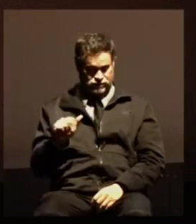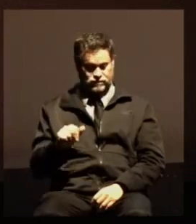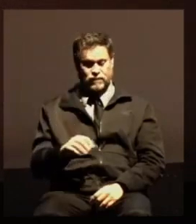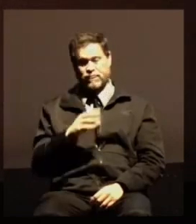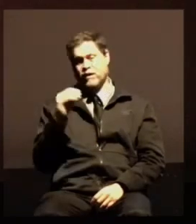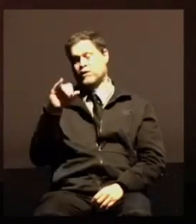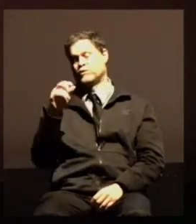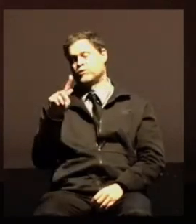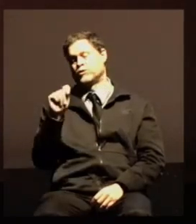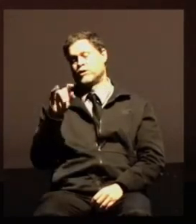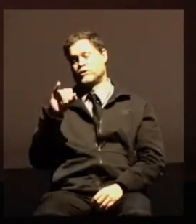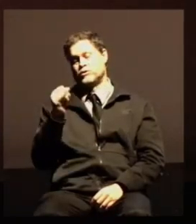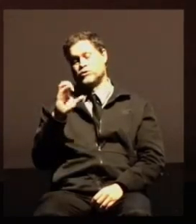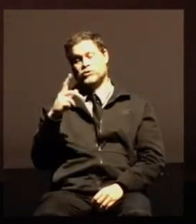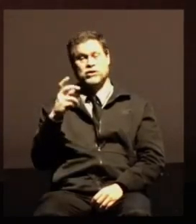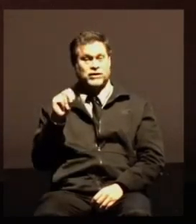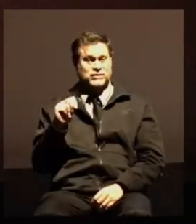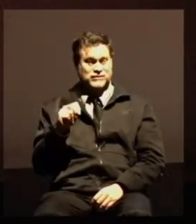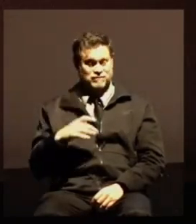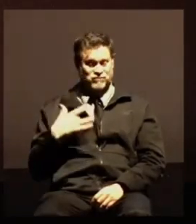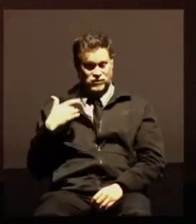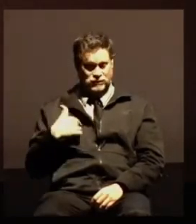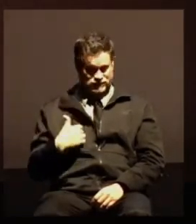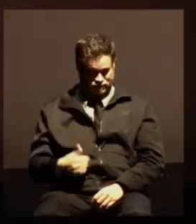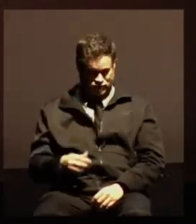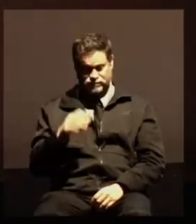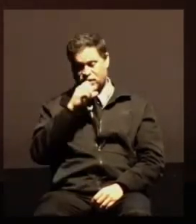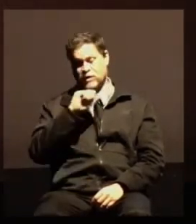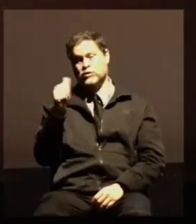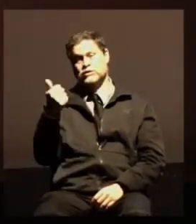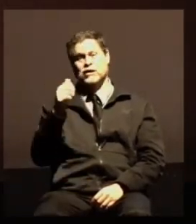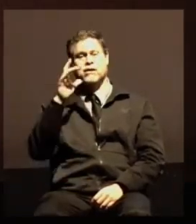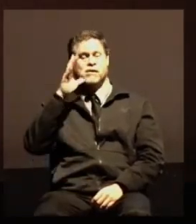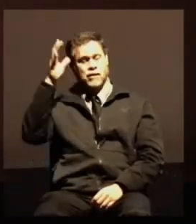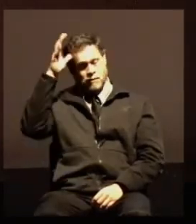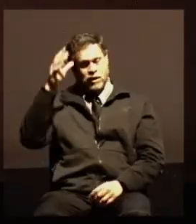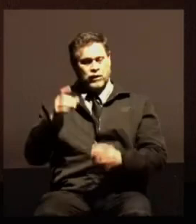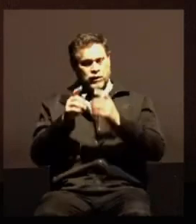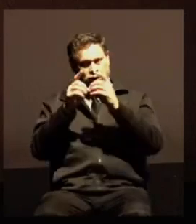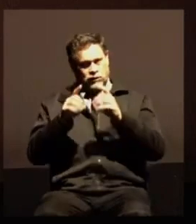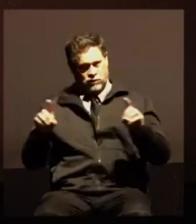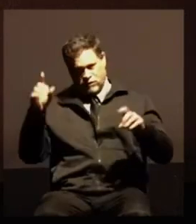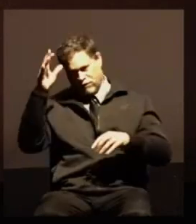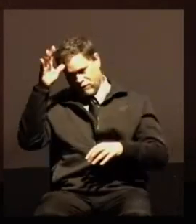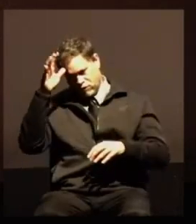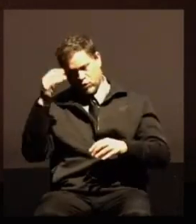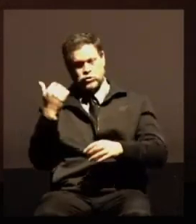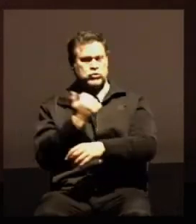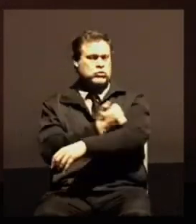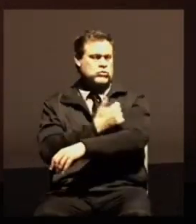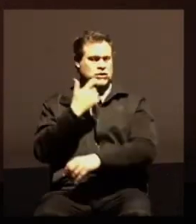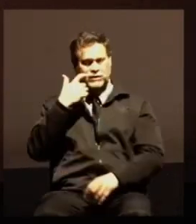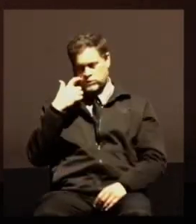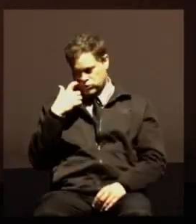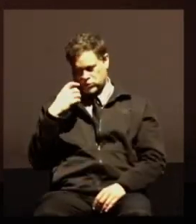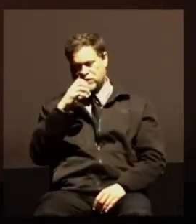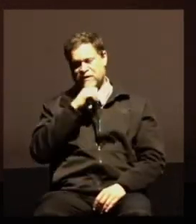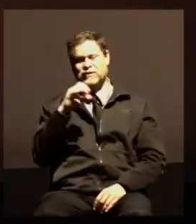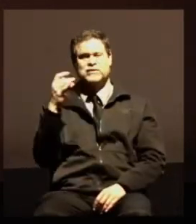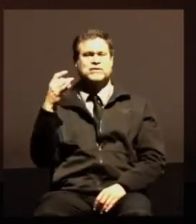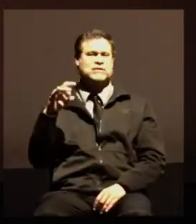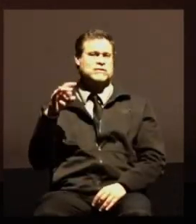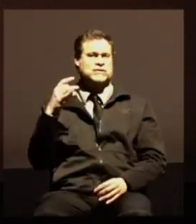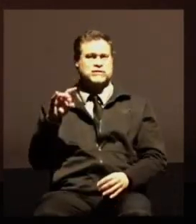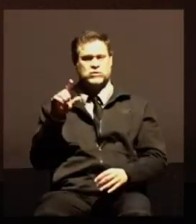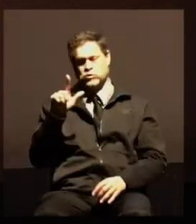Jackson. I love Janet Jackson, okay? By the age of 10, my parents had divorced because of my father's drug addiction. By the age 18, I was